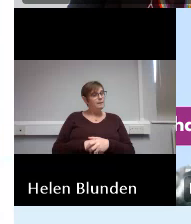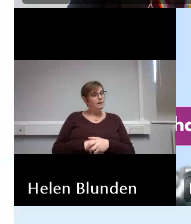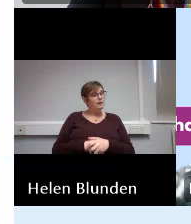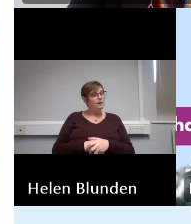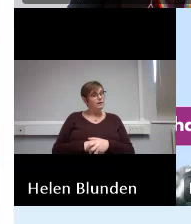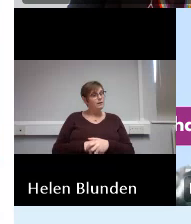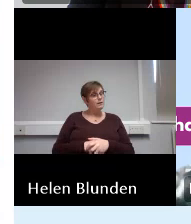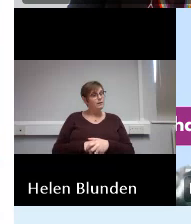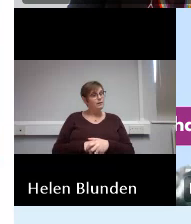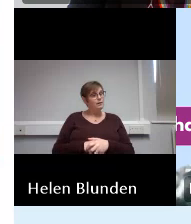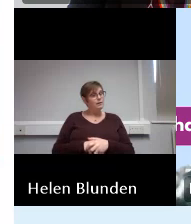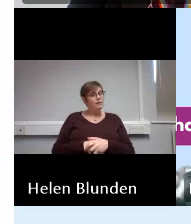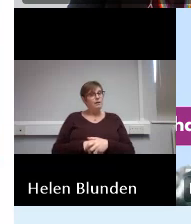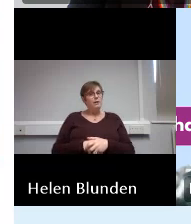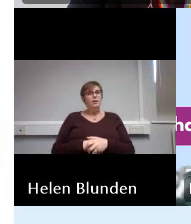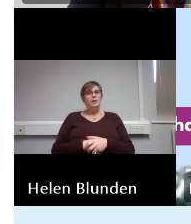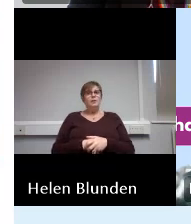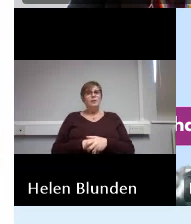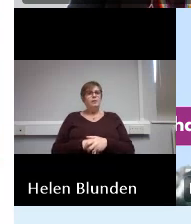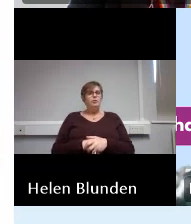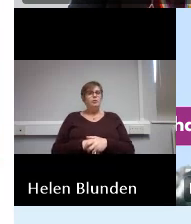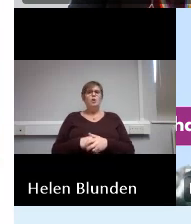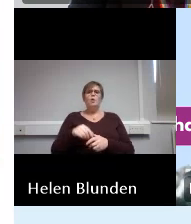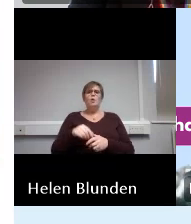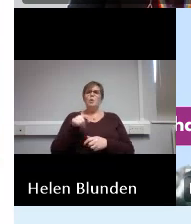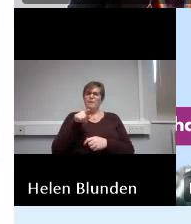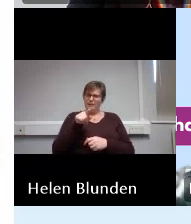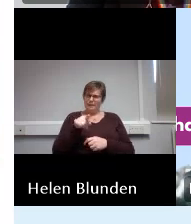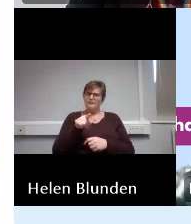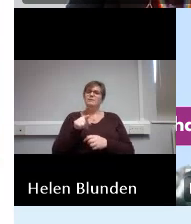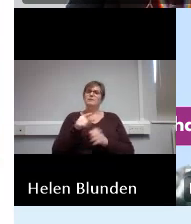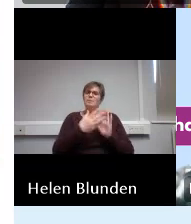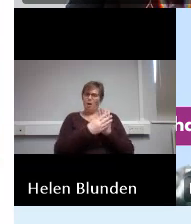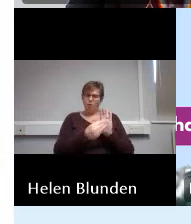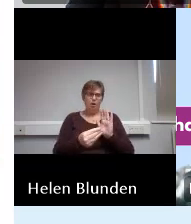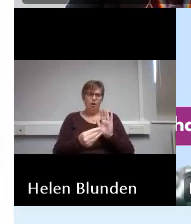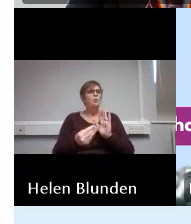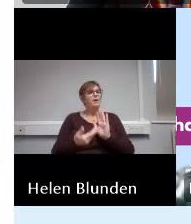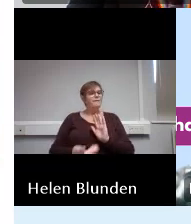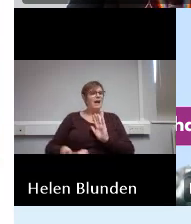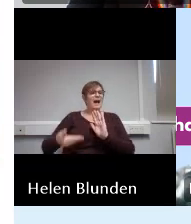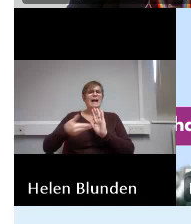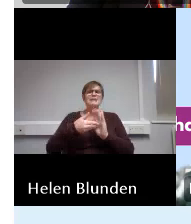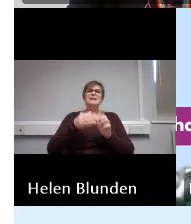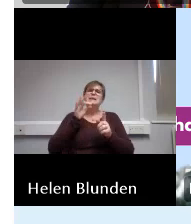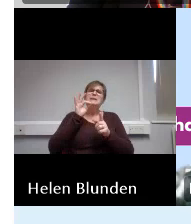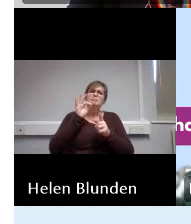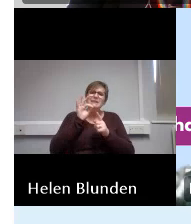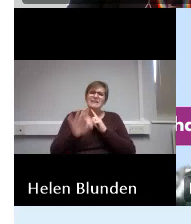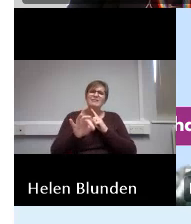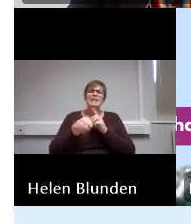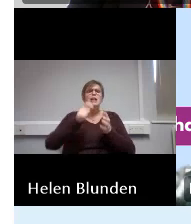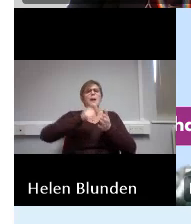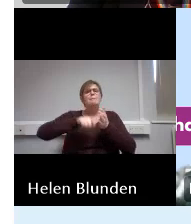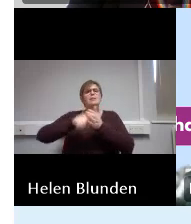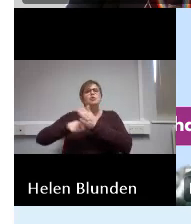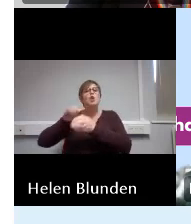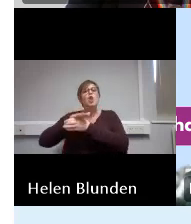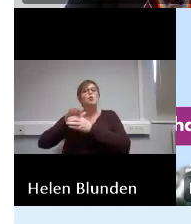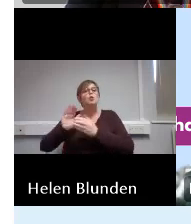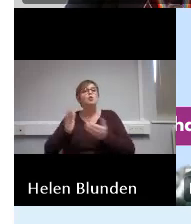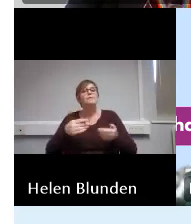So what we've done on this version of the Thrive model is we've added on the specifically commissioned local services that